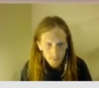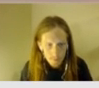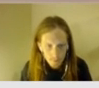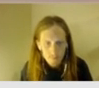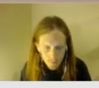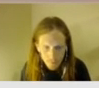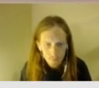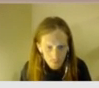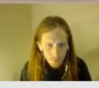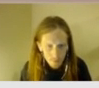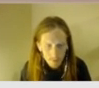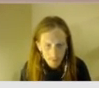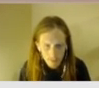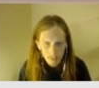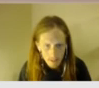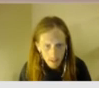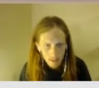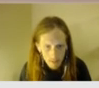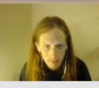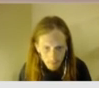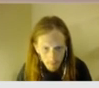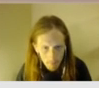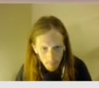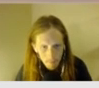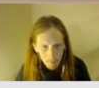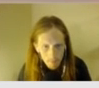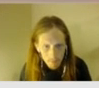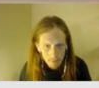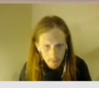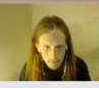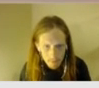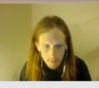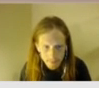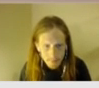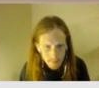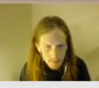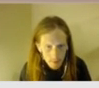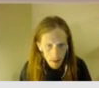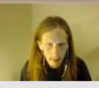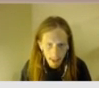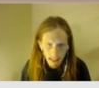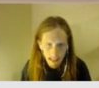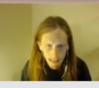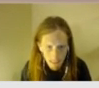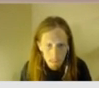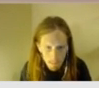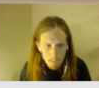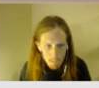for me. That camera gets out of my way. I can carry that thing for 12 hours and have no